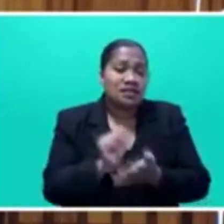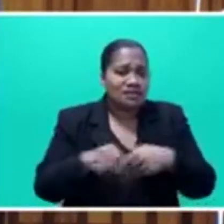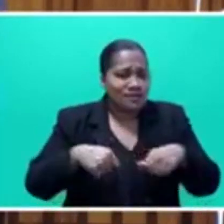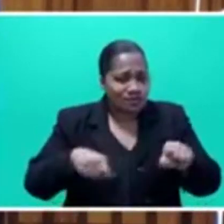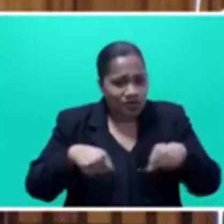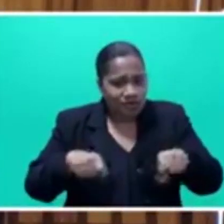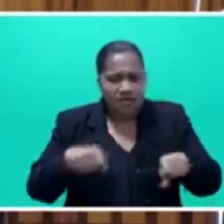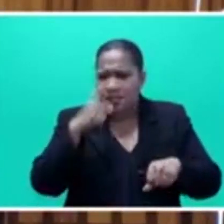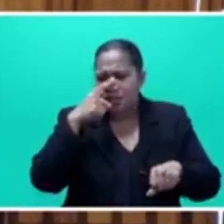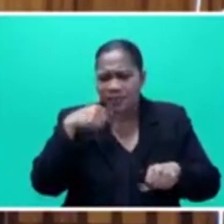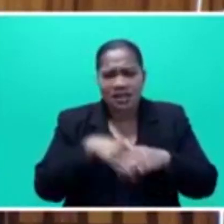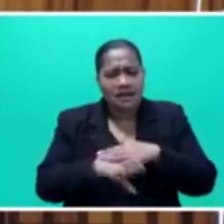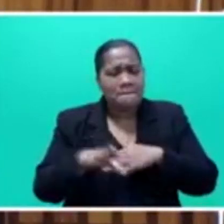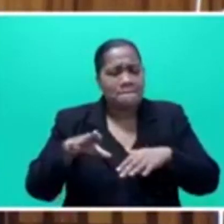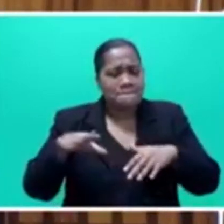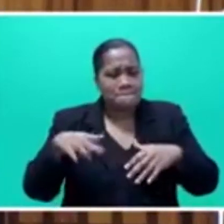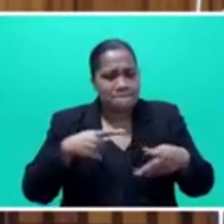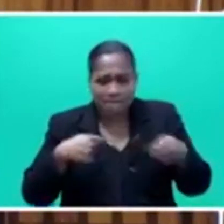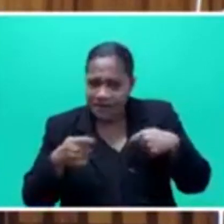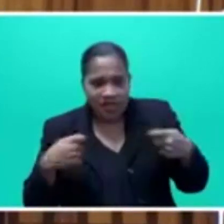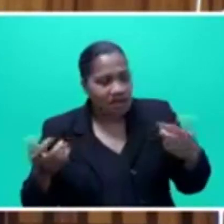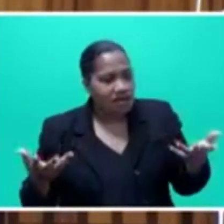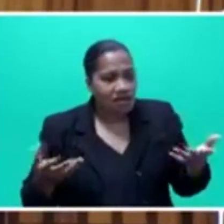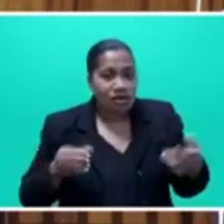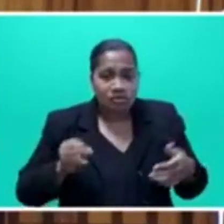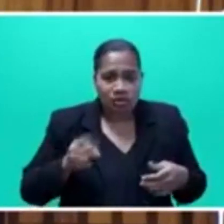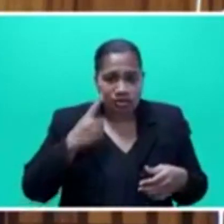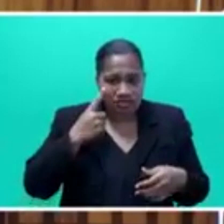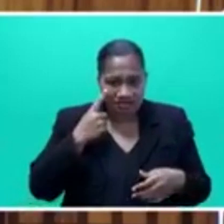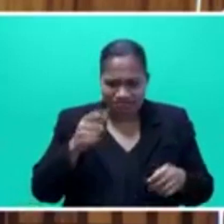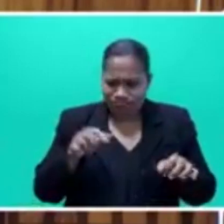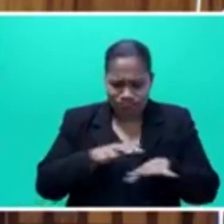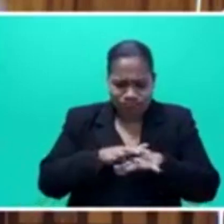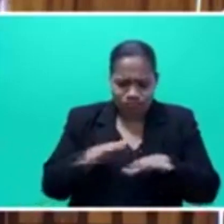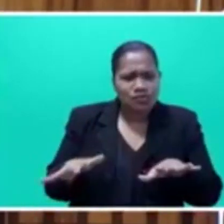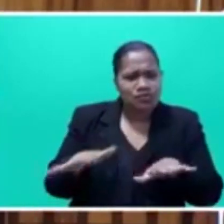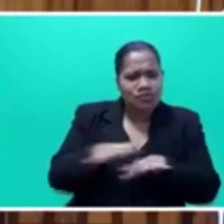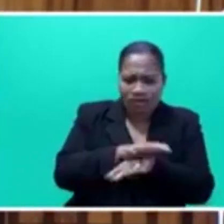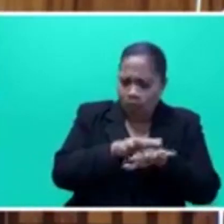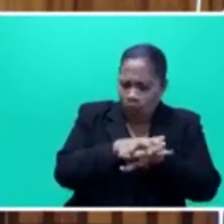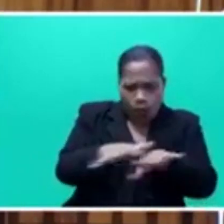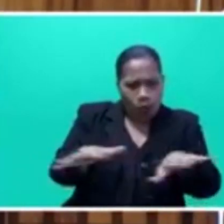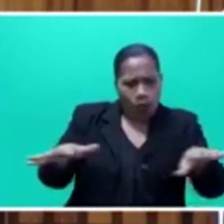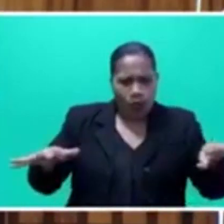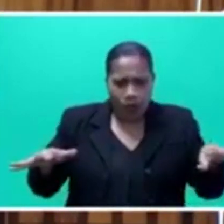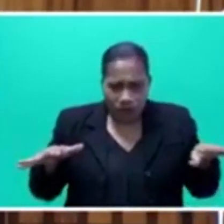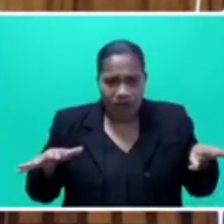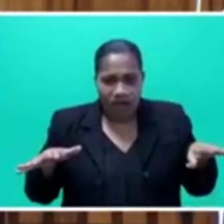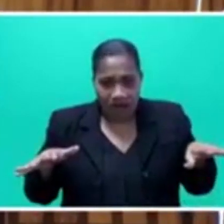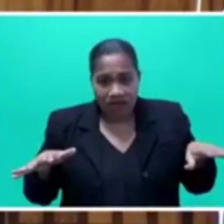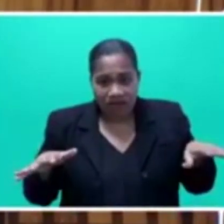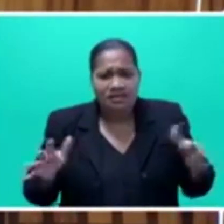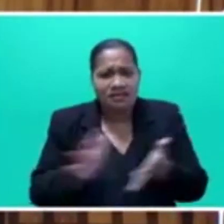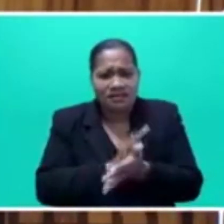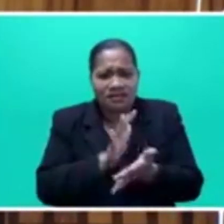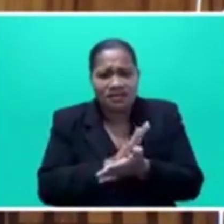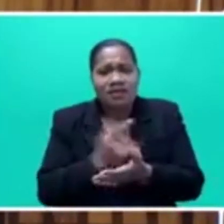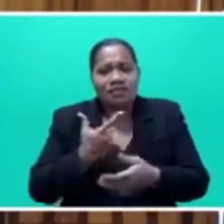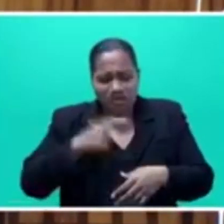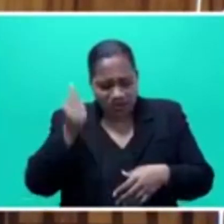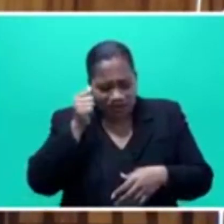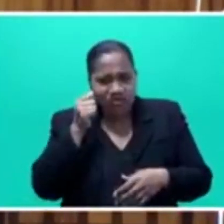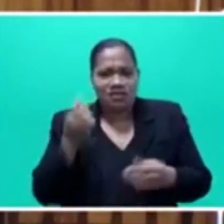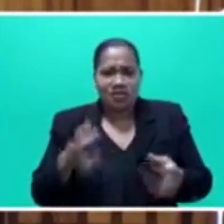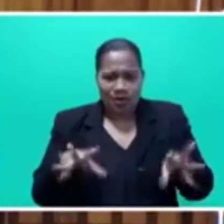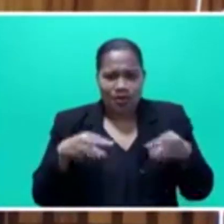market. So it's actually an entire ecosystem that's built around the tourism sector. Obviously, we've been diversifying